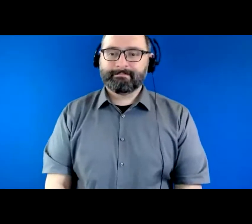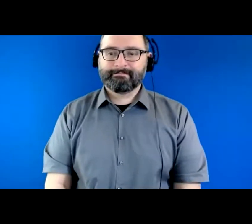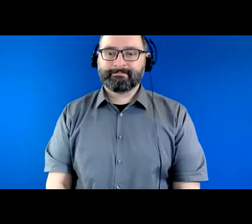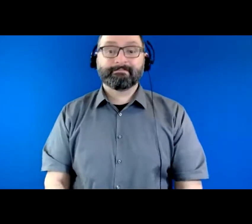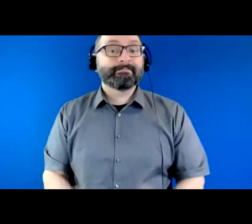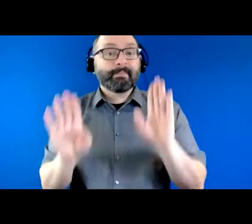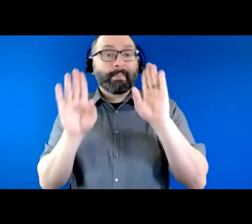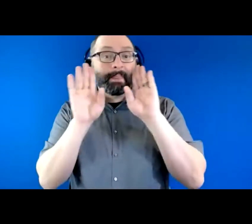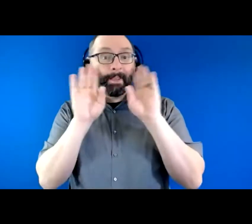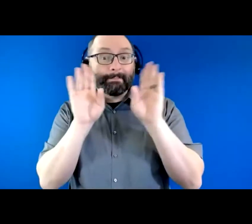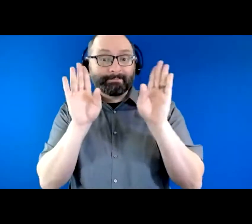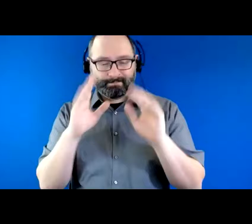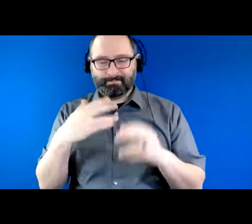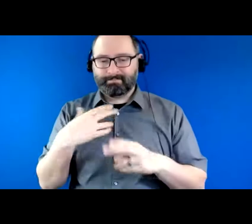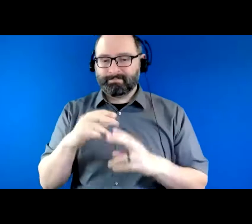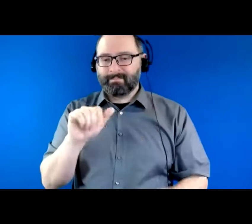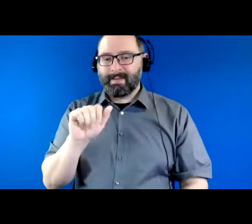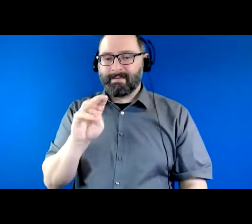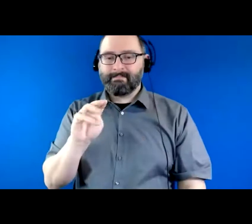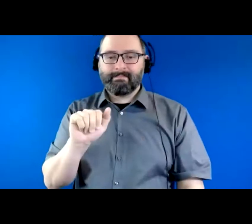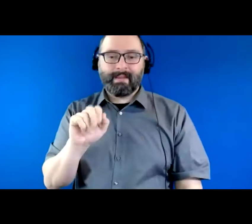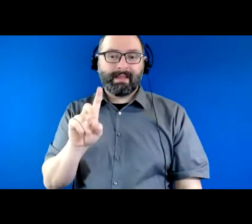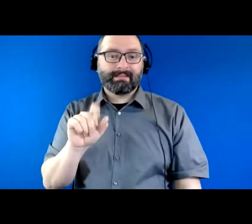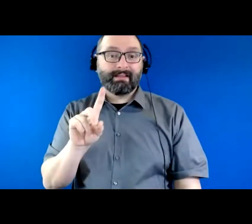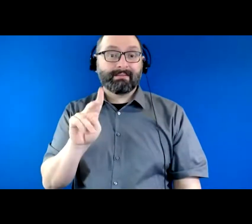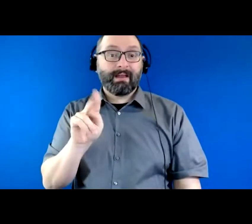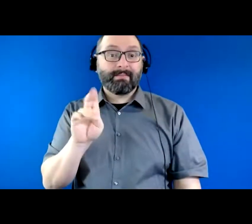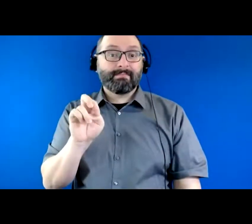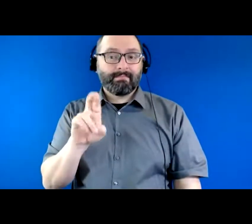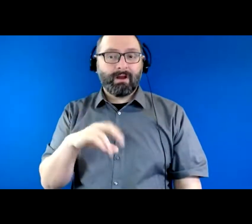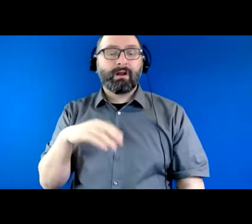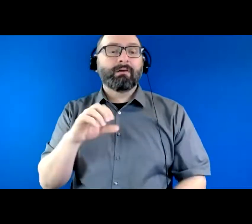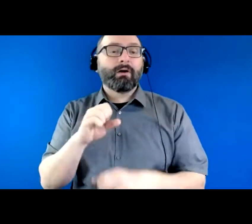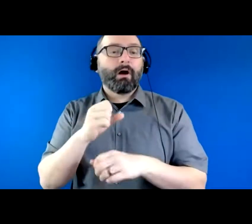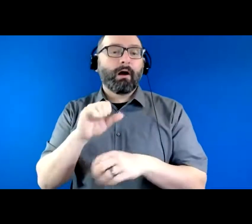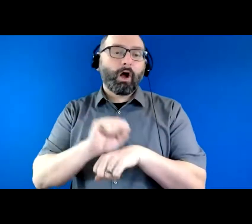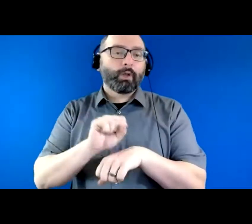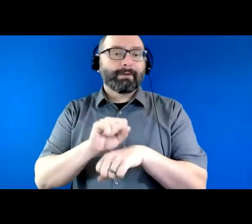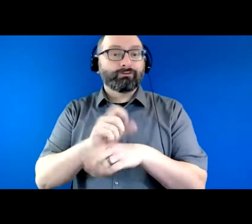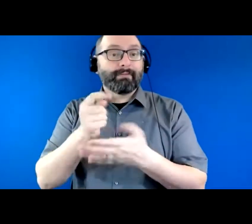Hi there, my name is Amanda Dunbar. I'm an occupational therapist here at UCSF